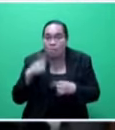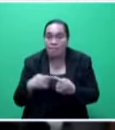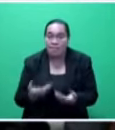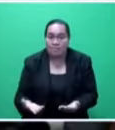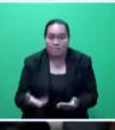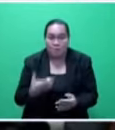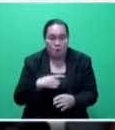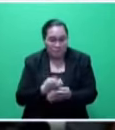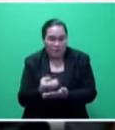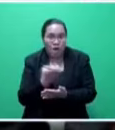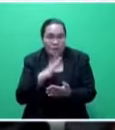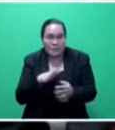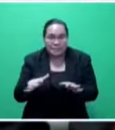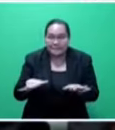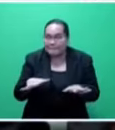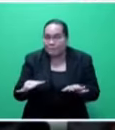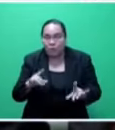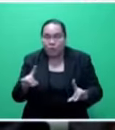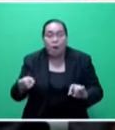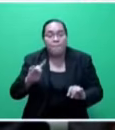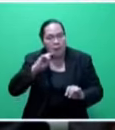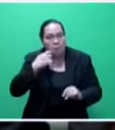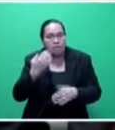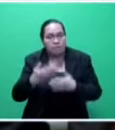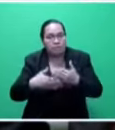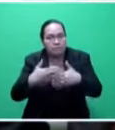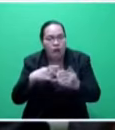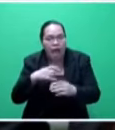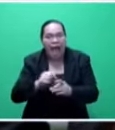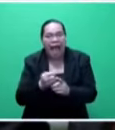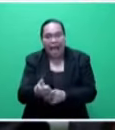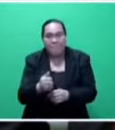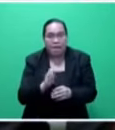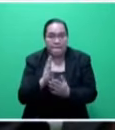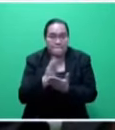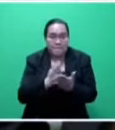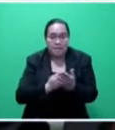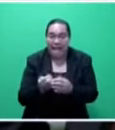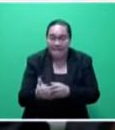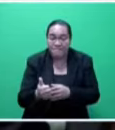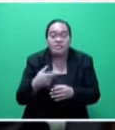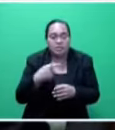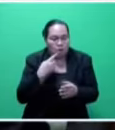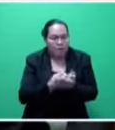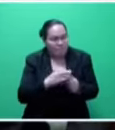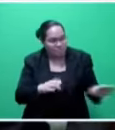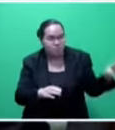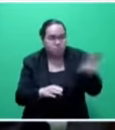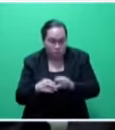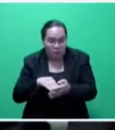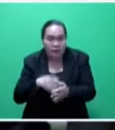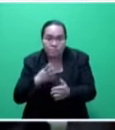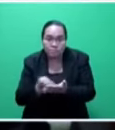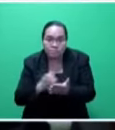the economy is in a bit of a stalemate, but there will come a time after the budget, hopefully with stimulating stimulus packages